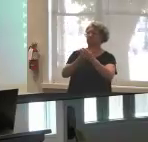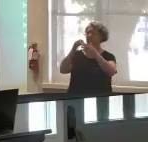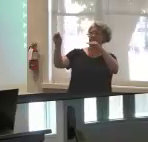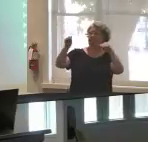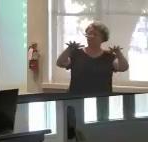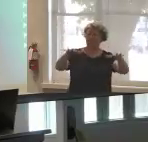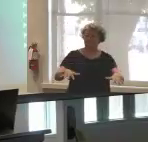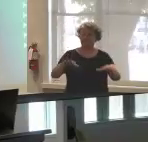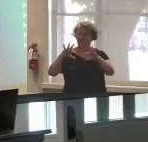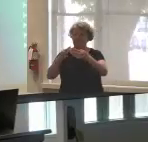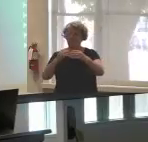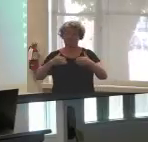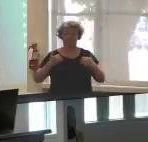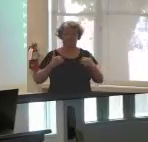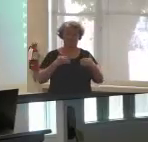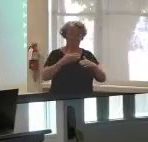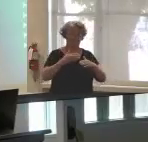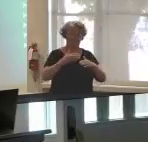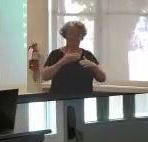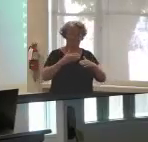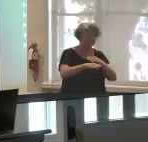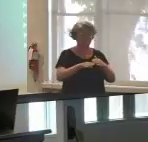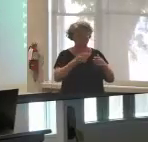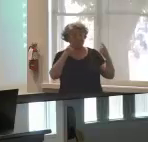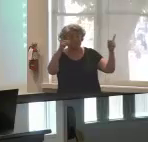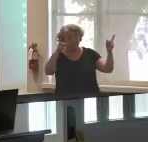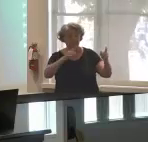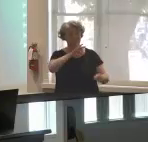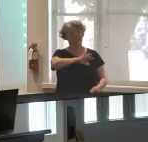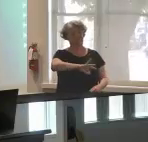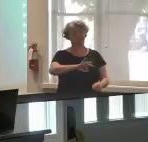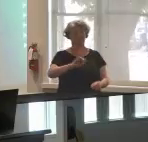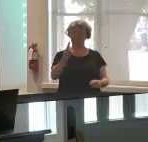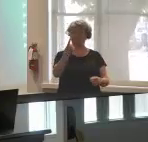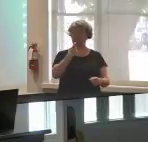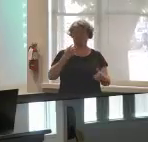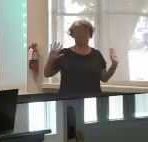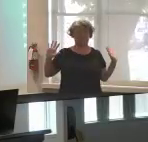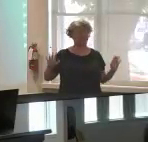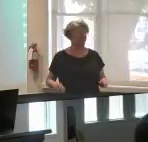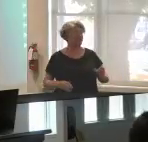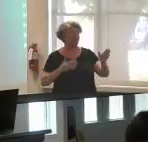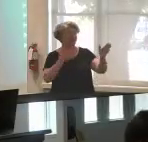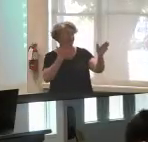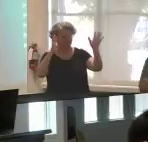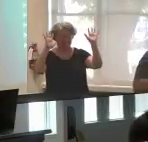more appealing, accessible, and of course, a lot more meaningful. And that's it for the first question.